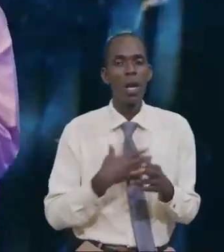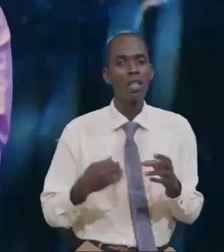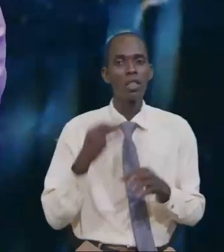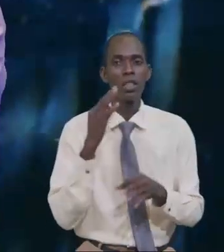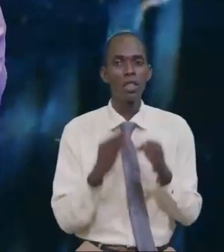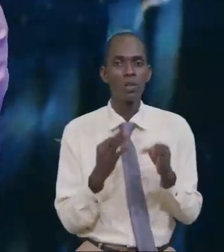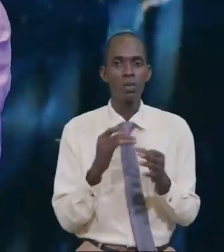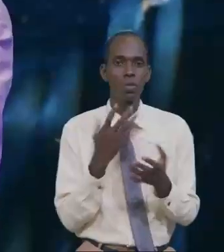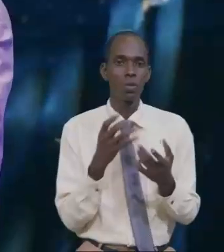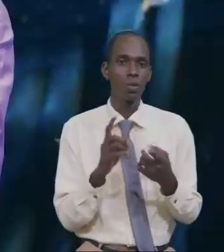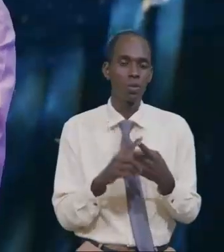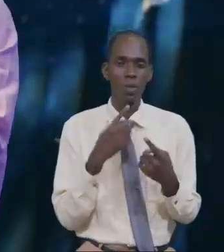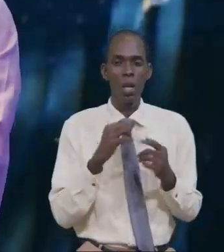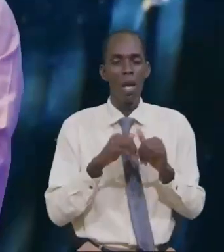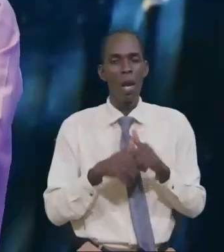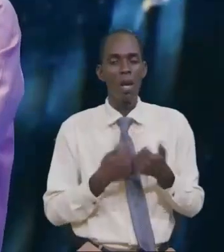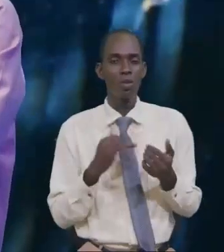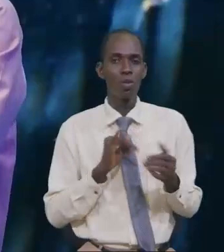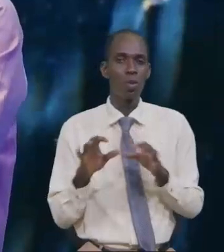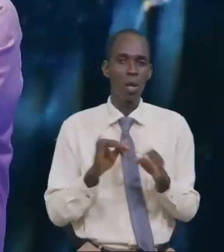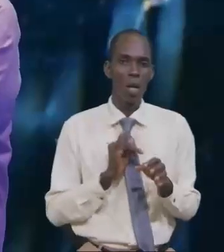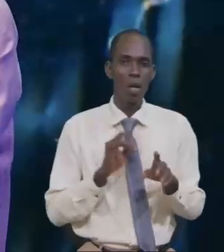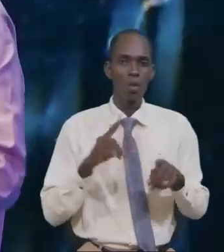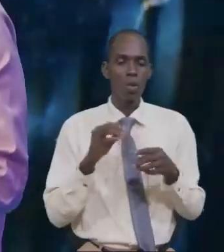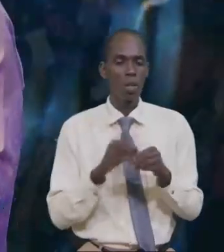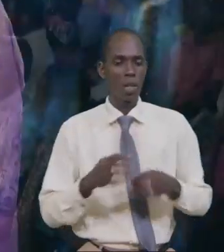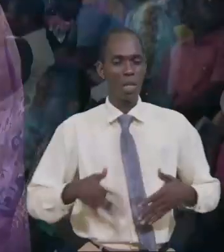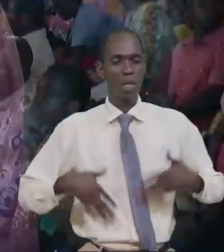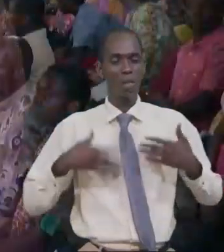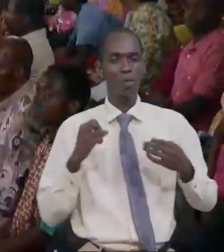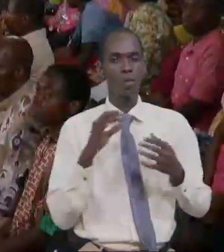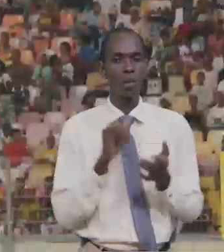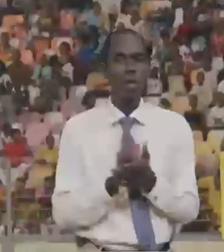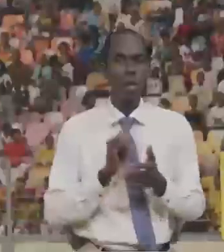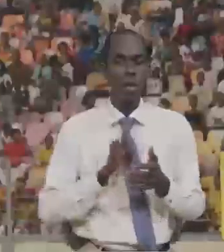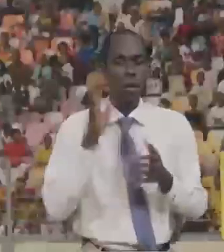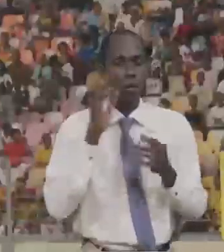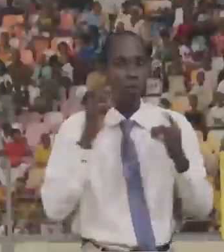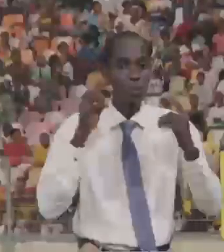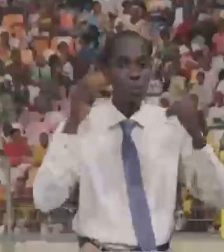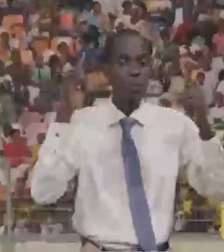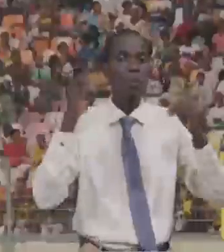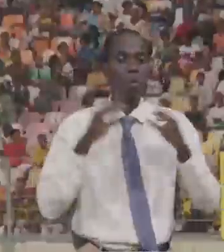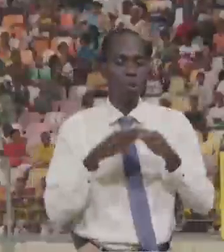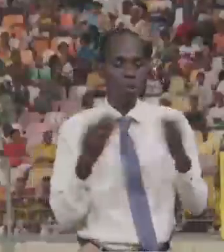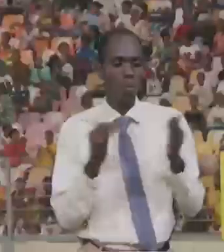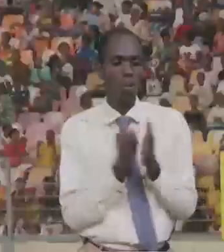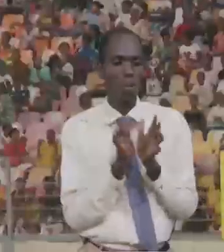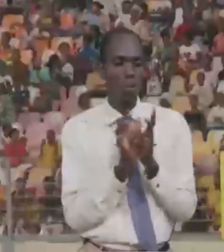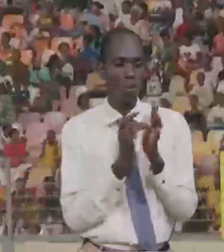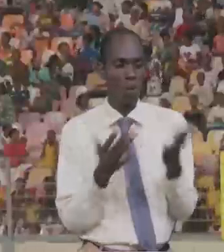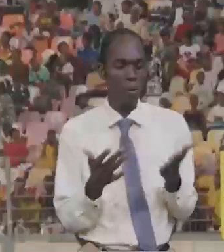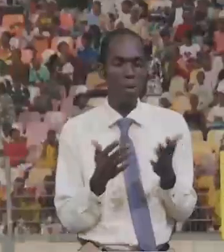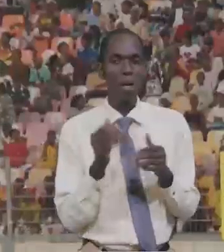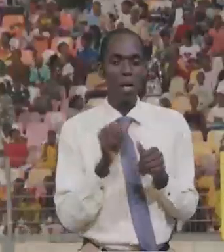it. Every way it directs you, it will direct you to success. This book of the law shall not depart